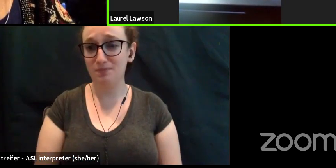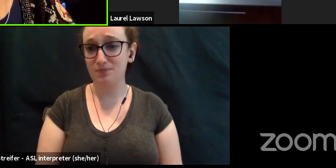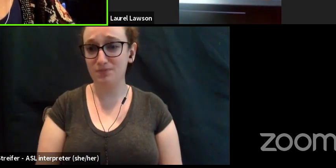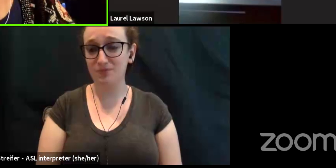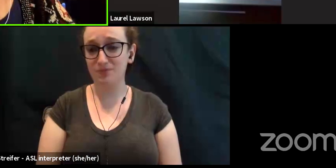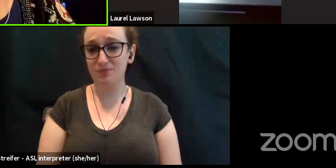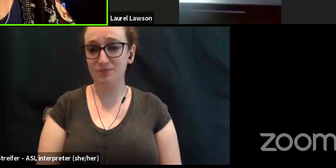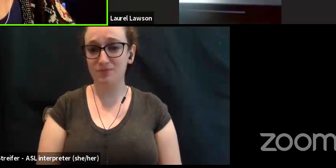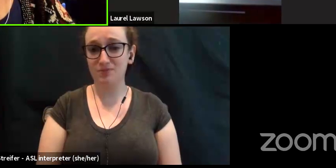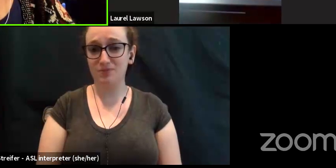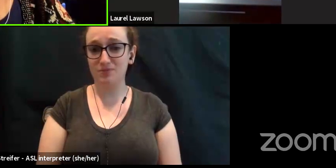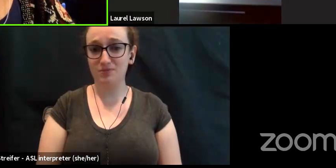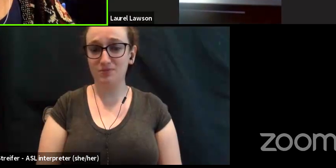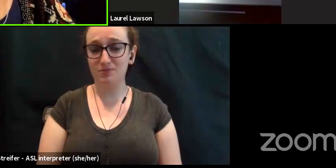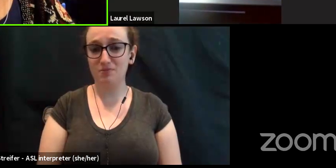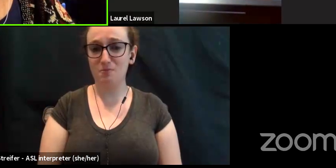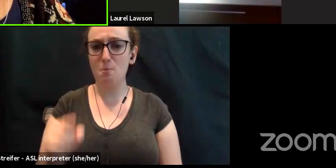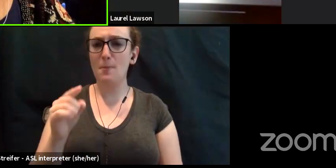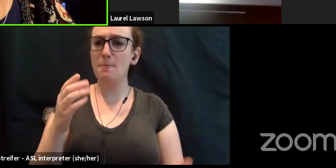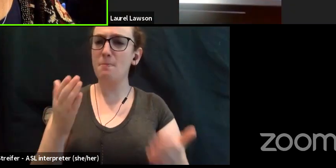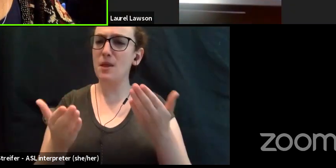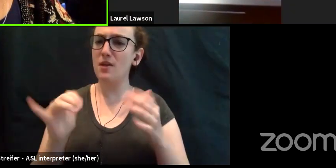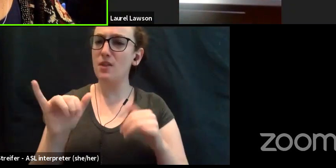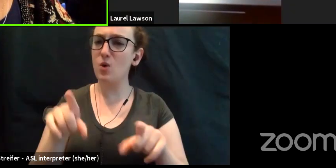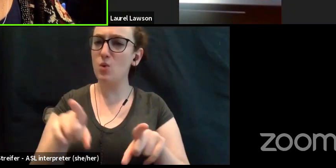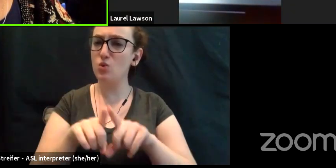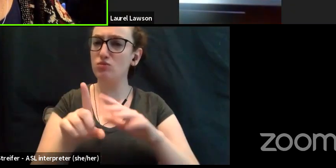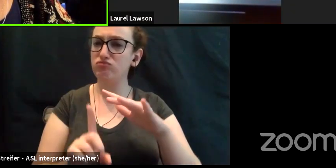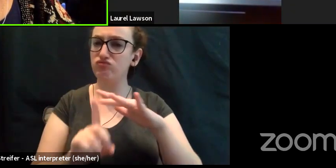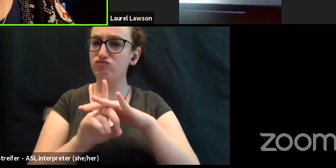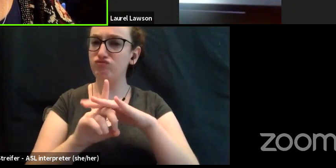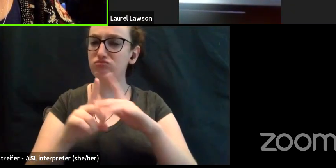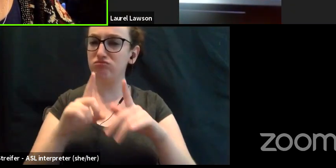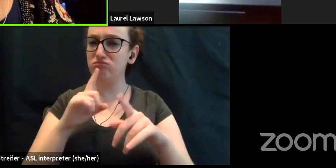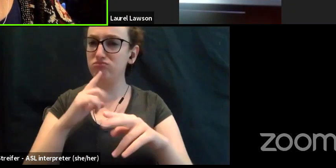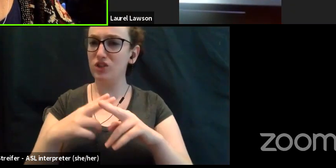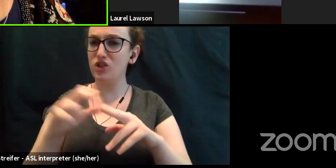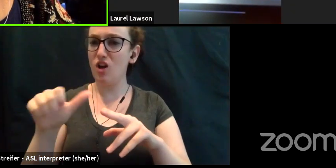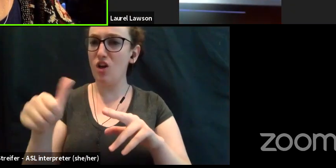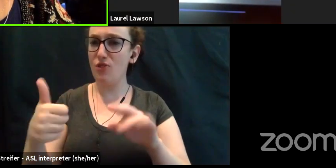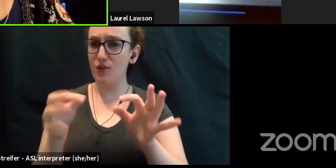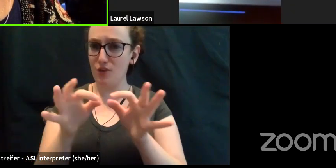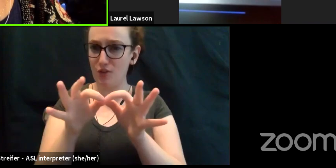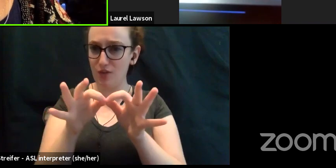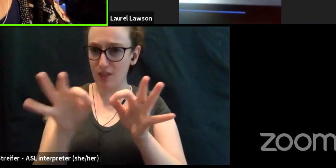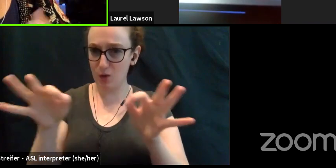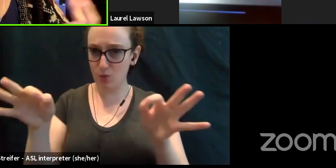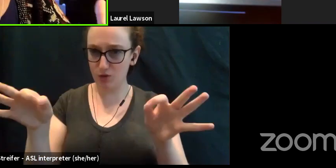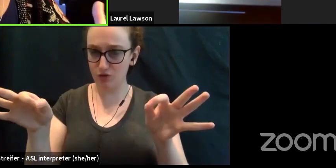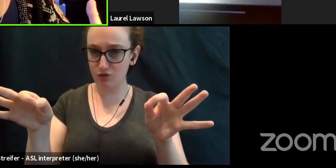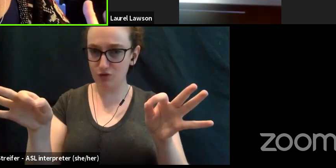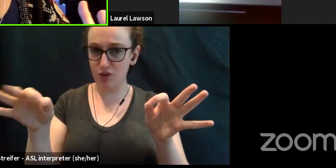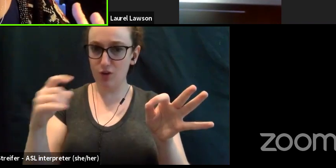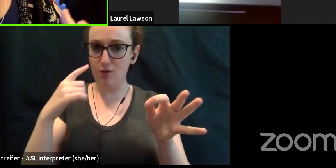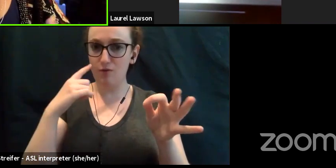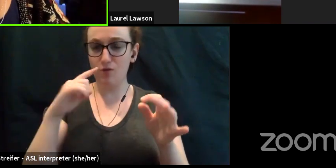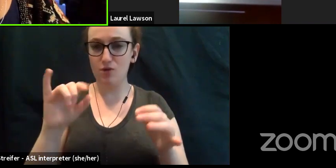Mm-mm. So maybe that also brings up some of the other terminology about like